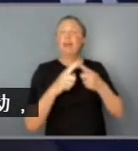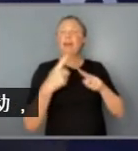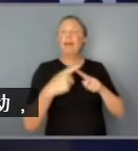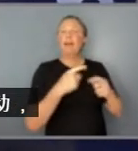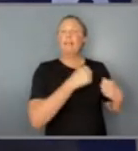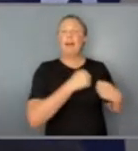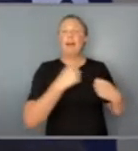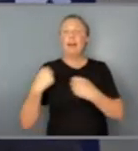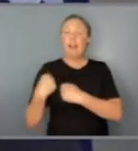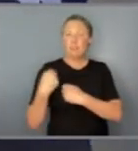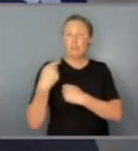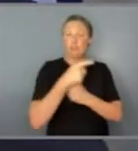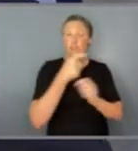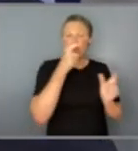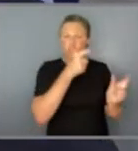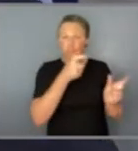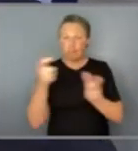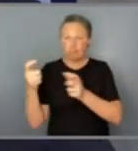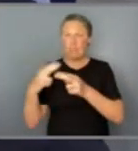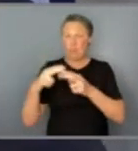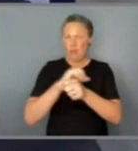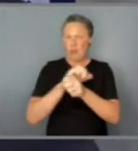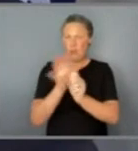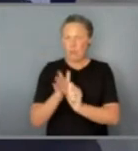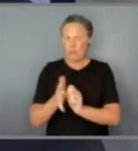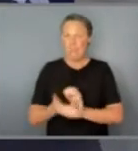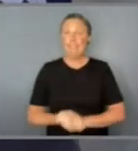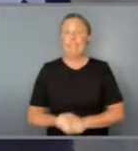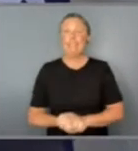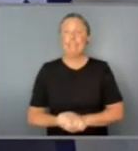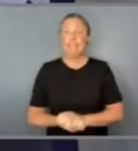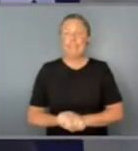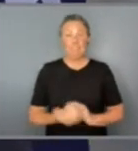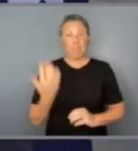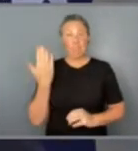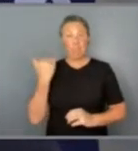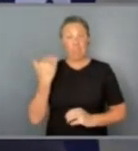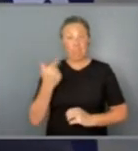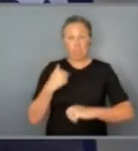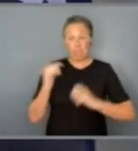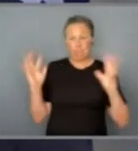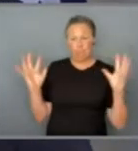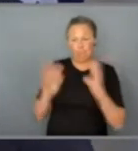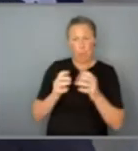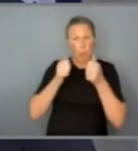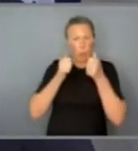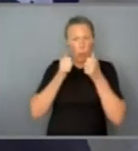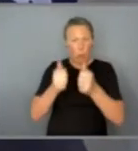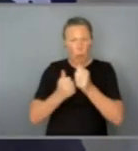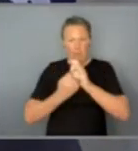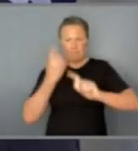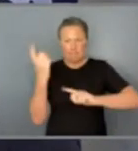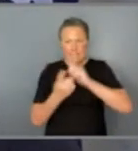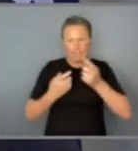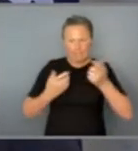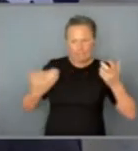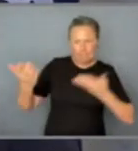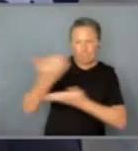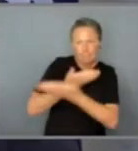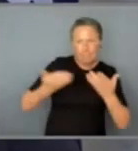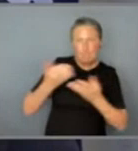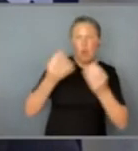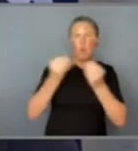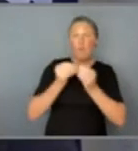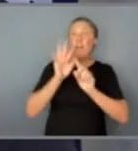Shield. We've just had a very positive, practical and cooperative meeting of the National Cabinet of Premiers and Chief